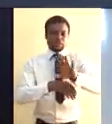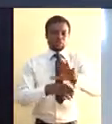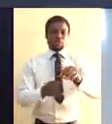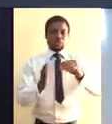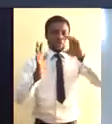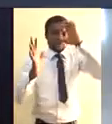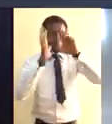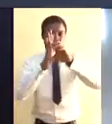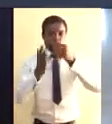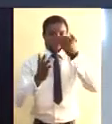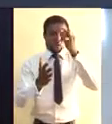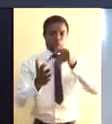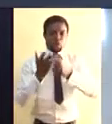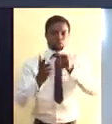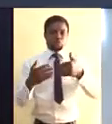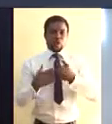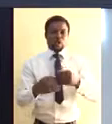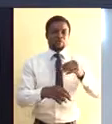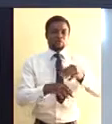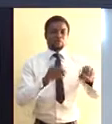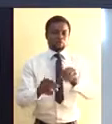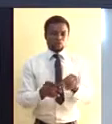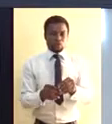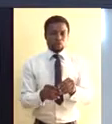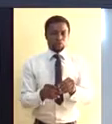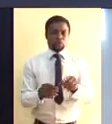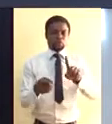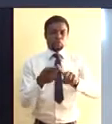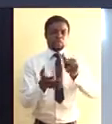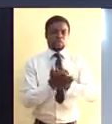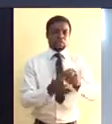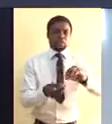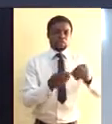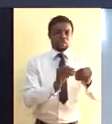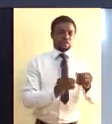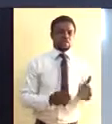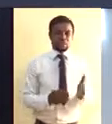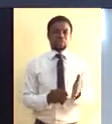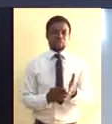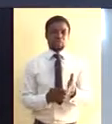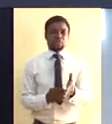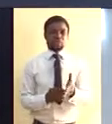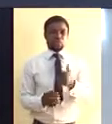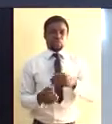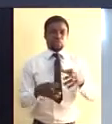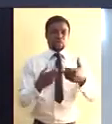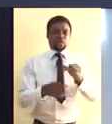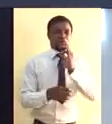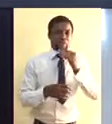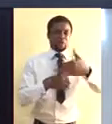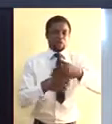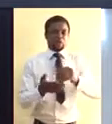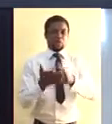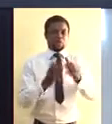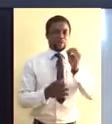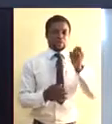done, or you could send a WhatsApp text message to that number. We'll be willing, and I'll of course give you a feedback on